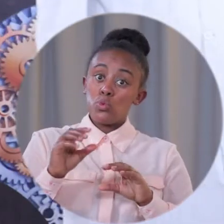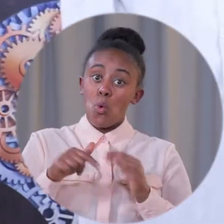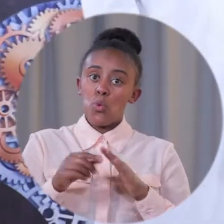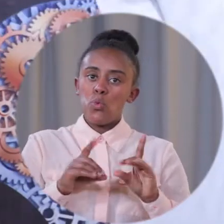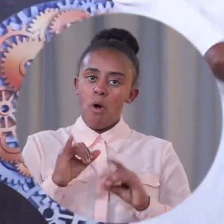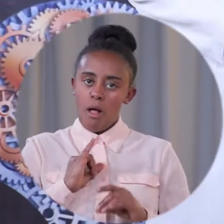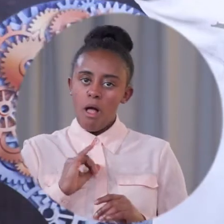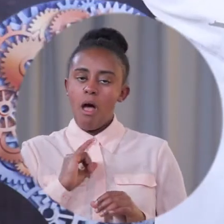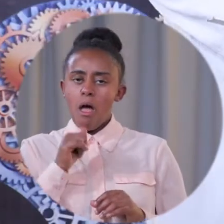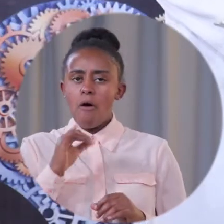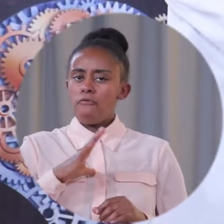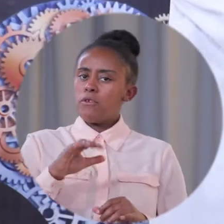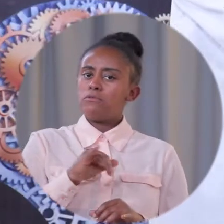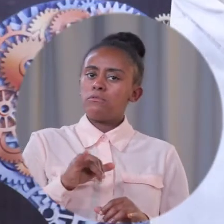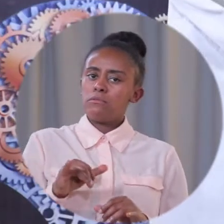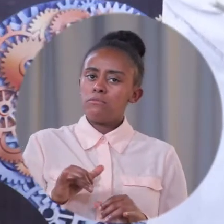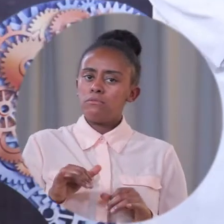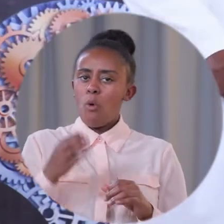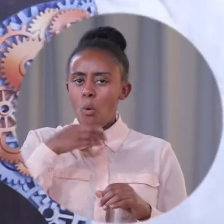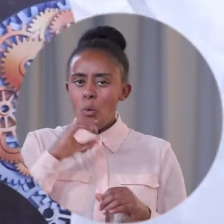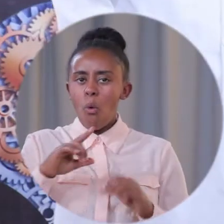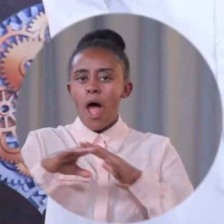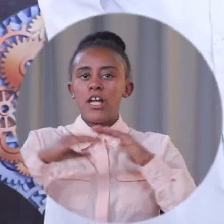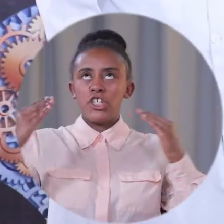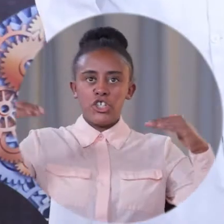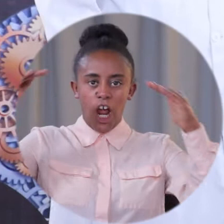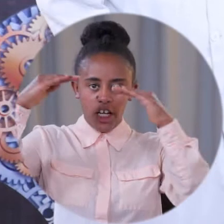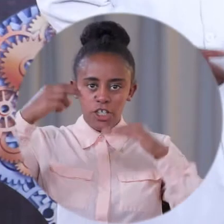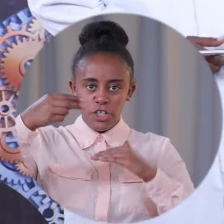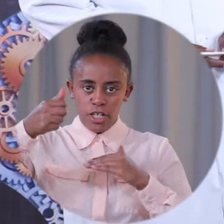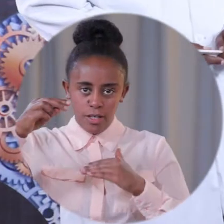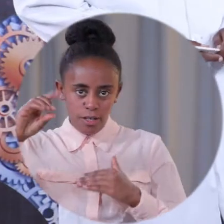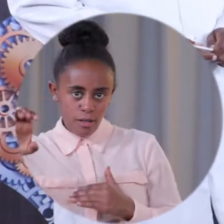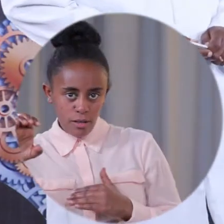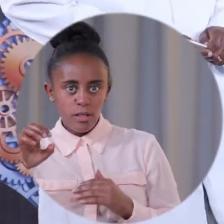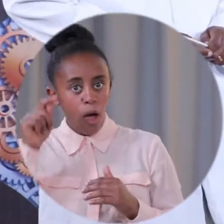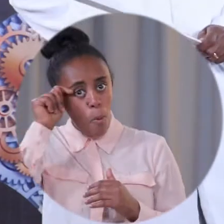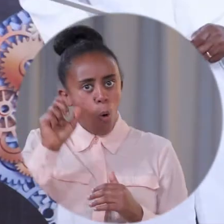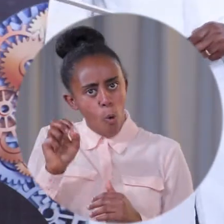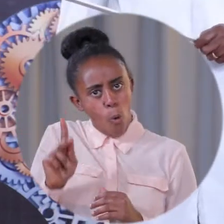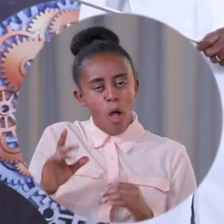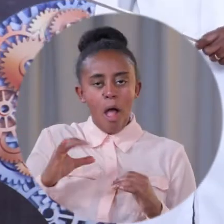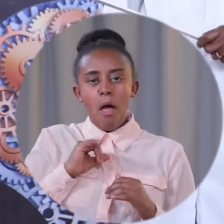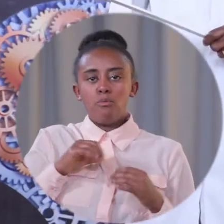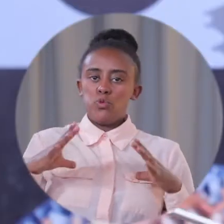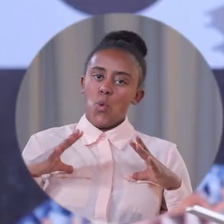am feeling too hot. I need to rest under shade. Tamam. Okay, good. I will join